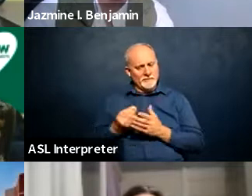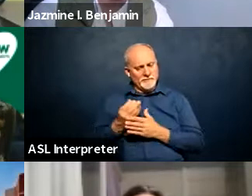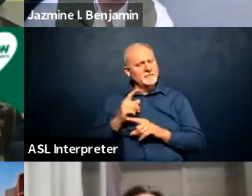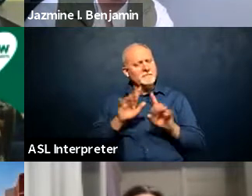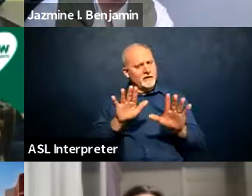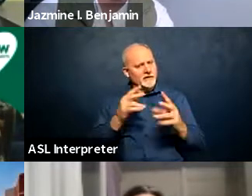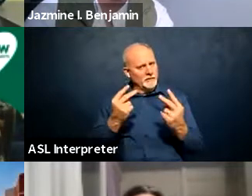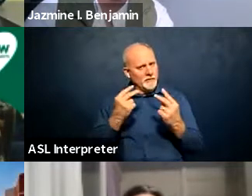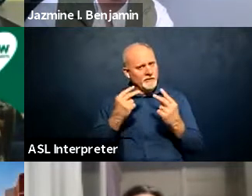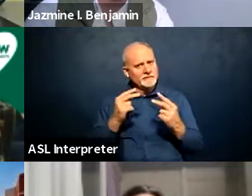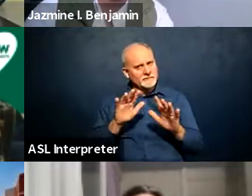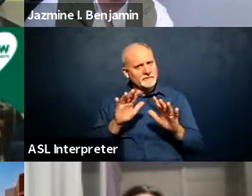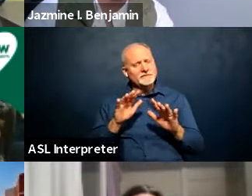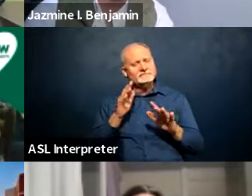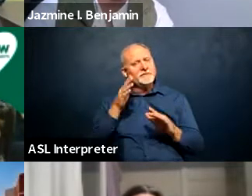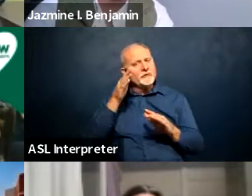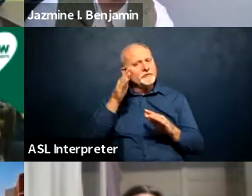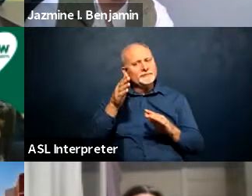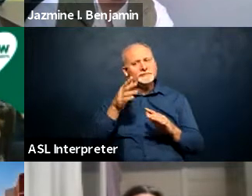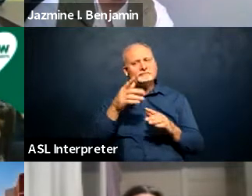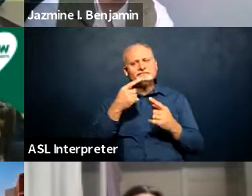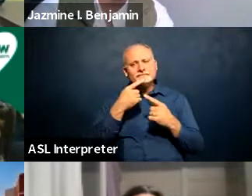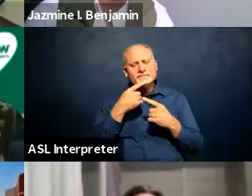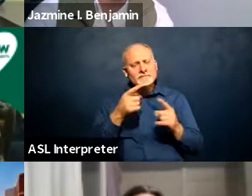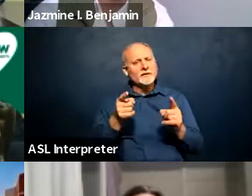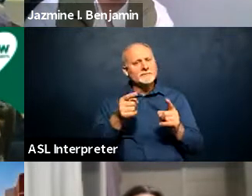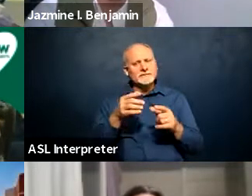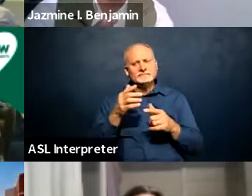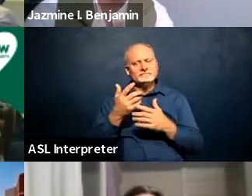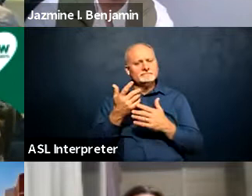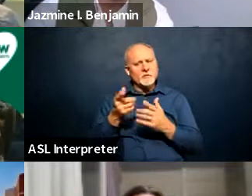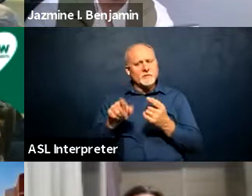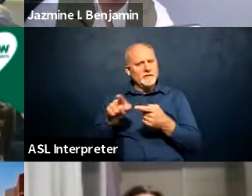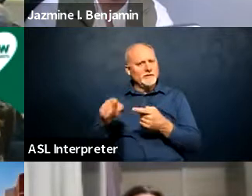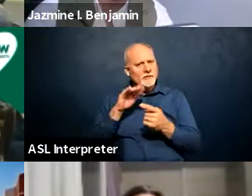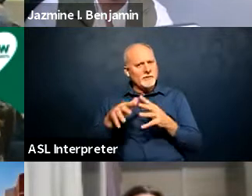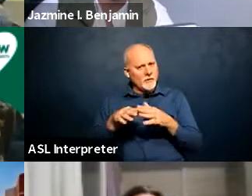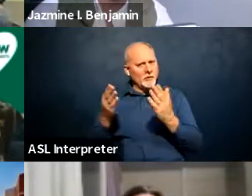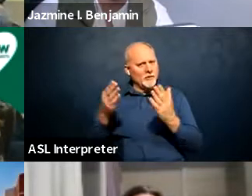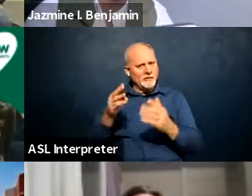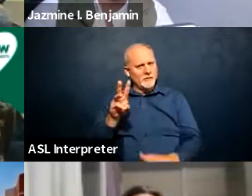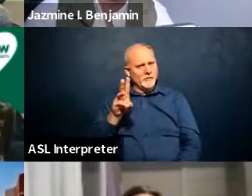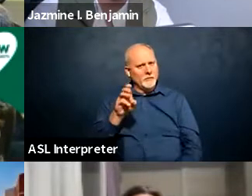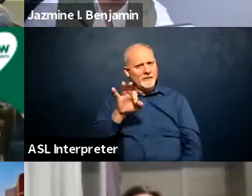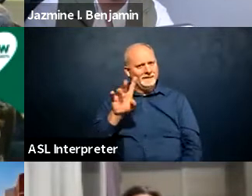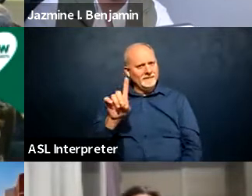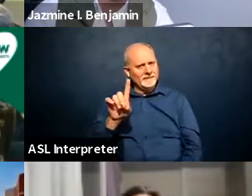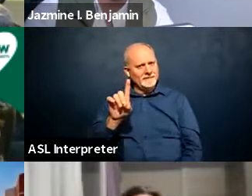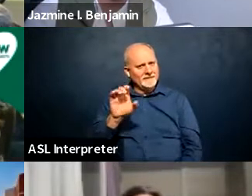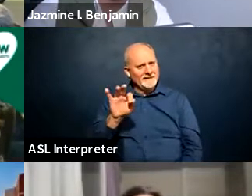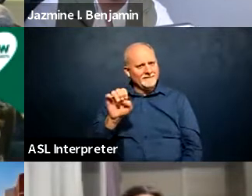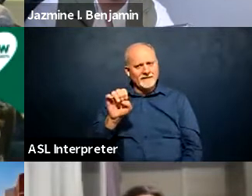for future hours of operation for the WOW Cafe going